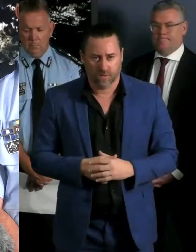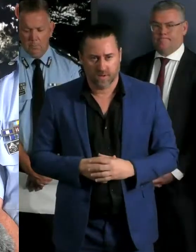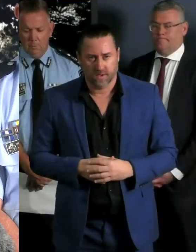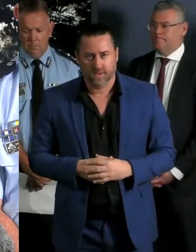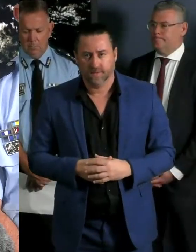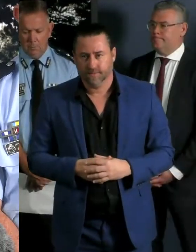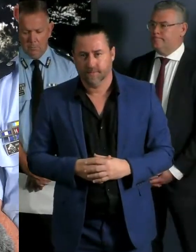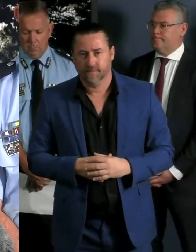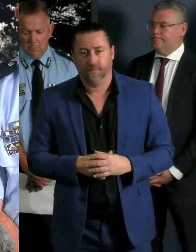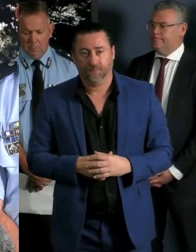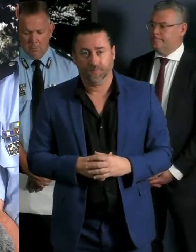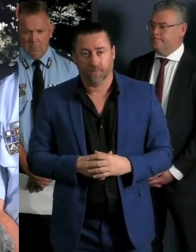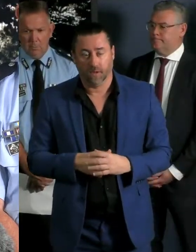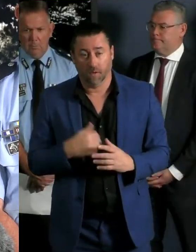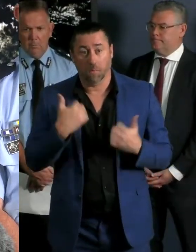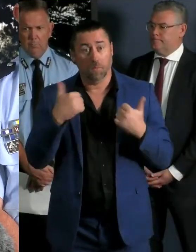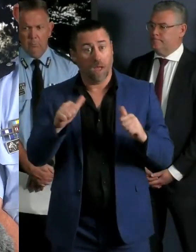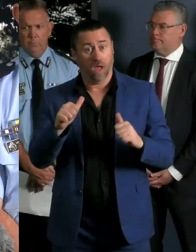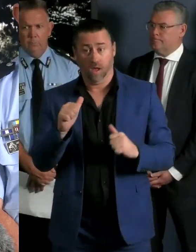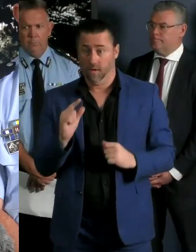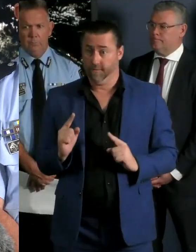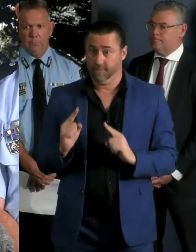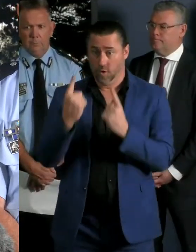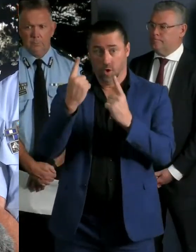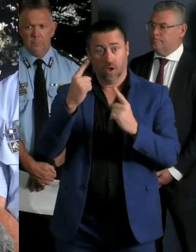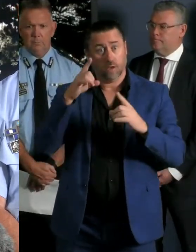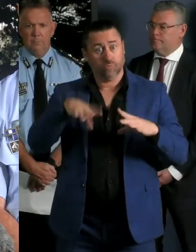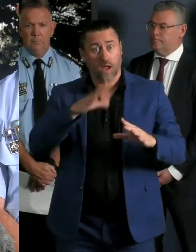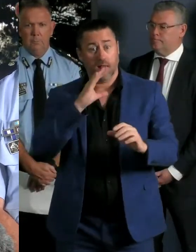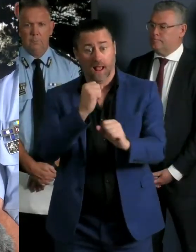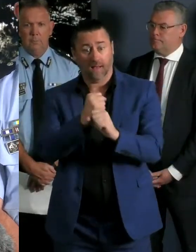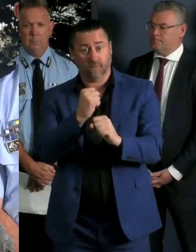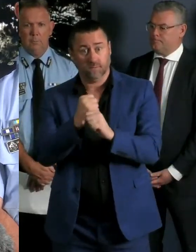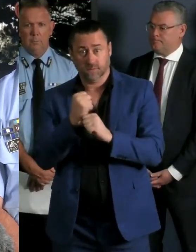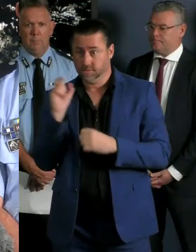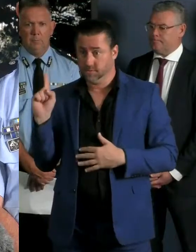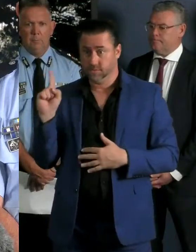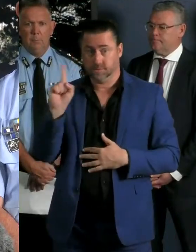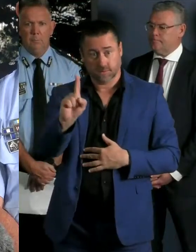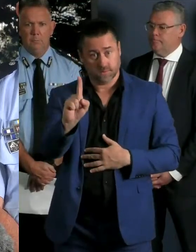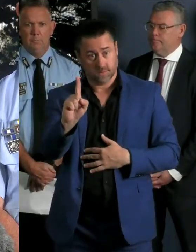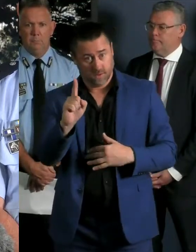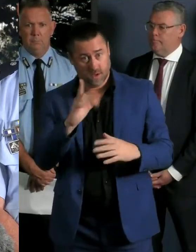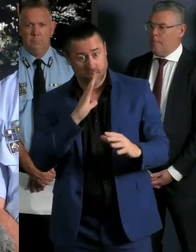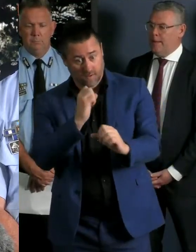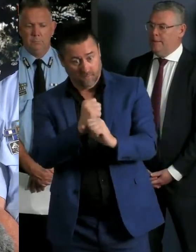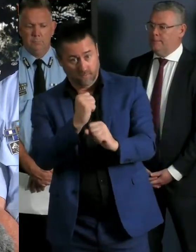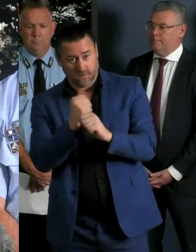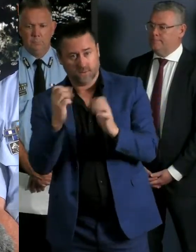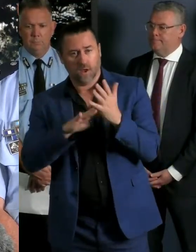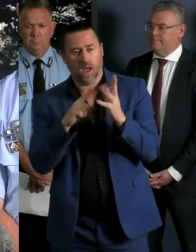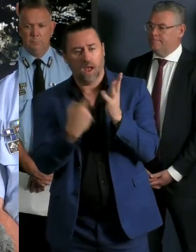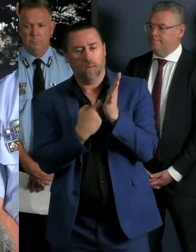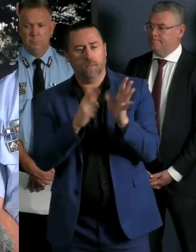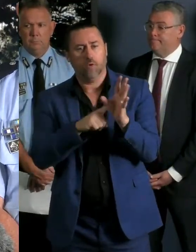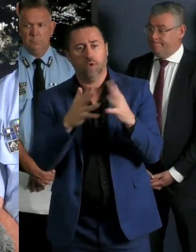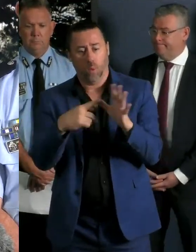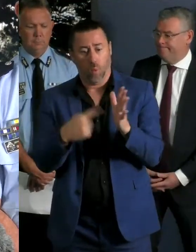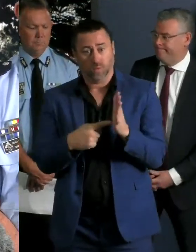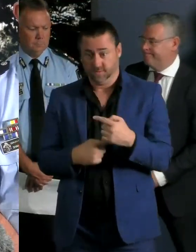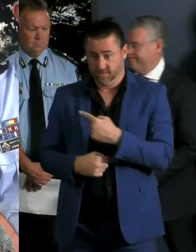For the first time that I remember, the Australian Government was represented at this QDMC meeting at a ministerial level, so it's great to have Murray Watt here with us